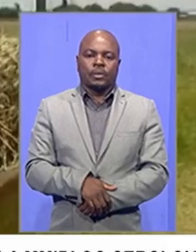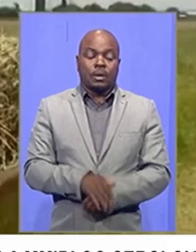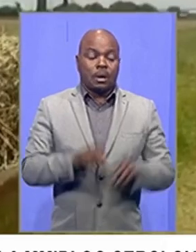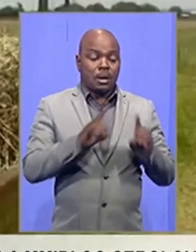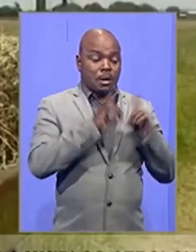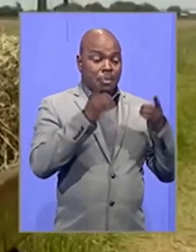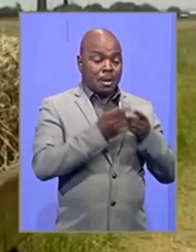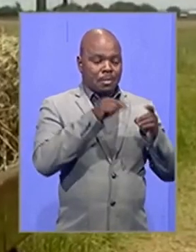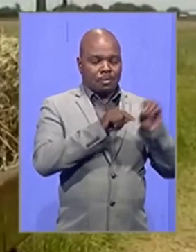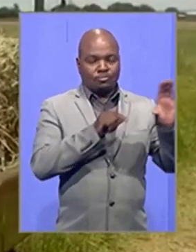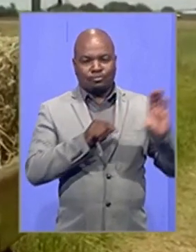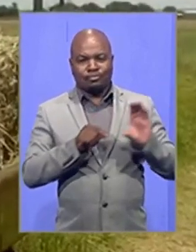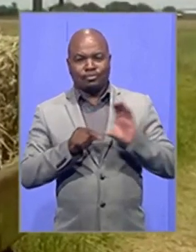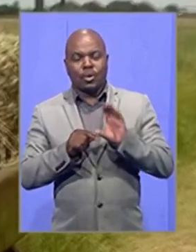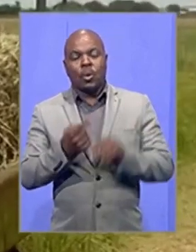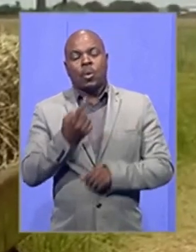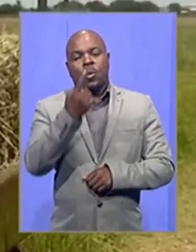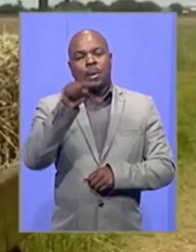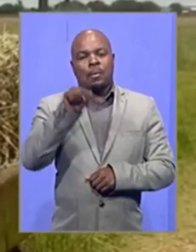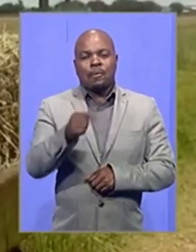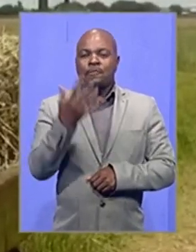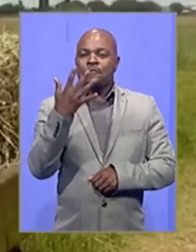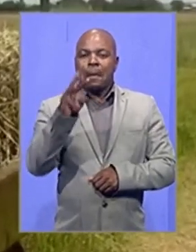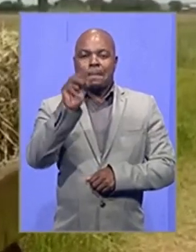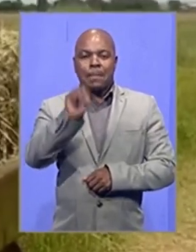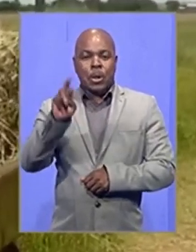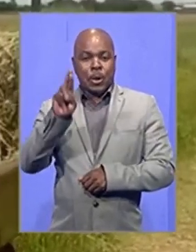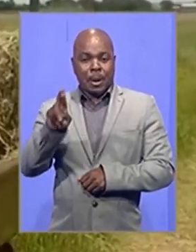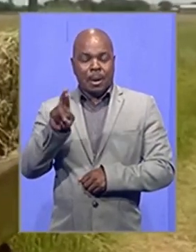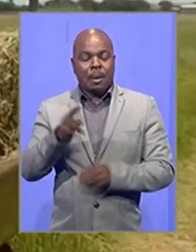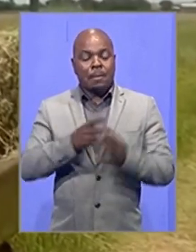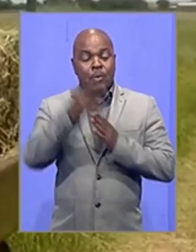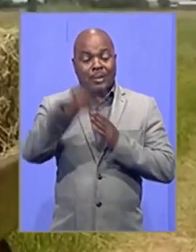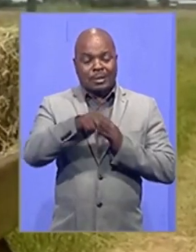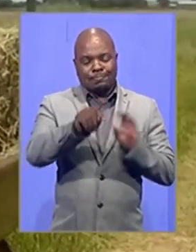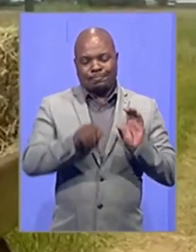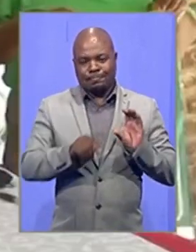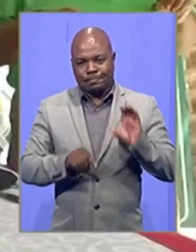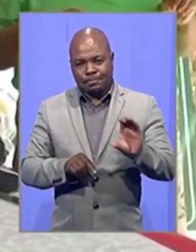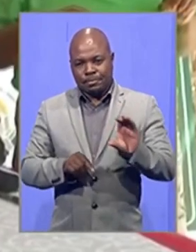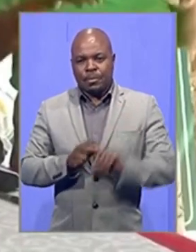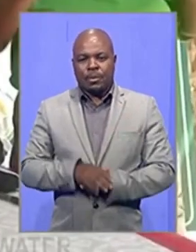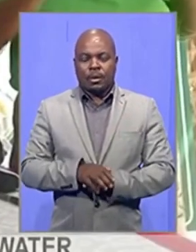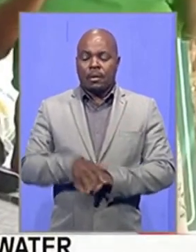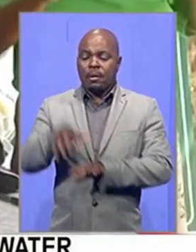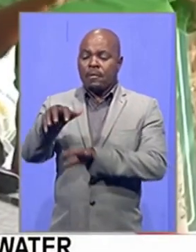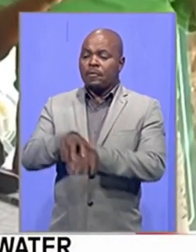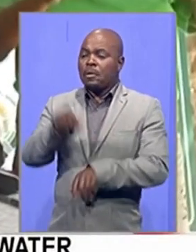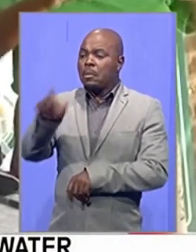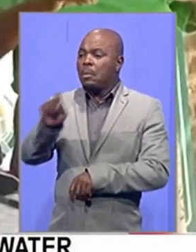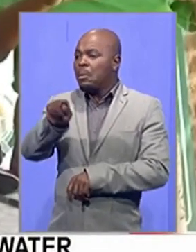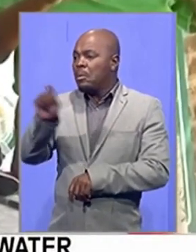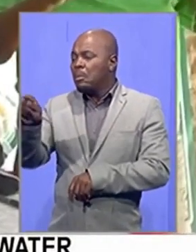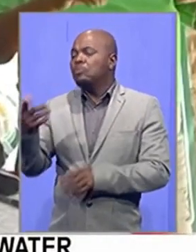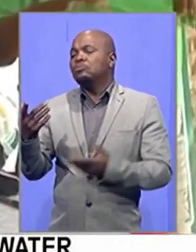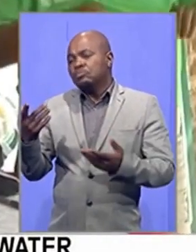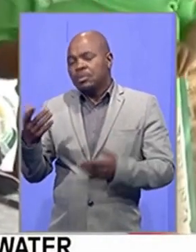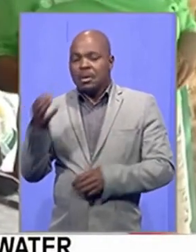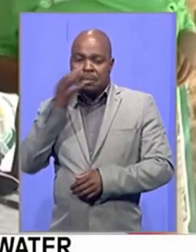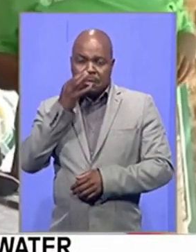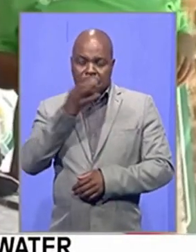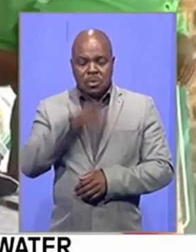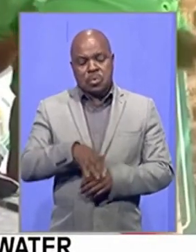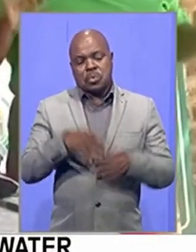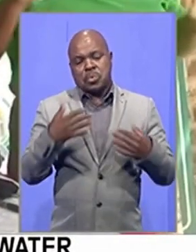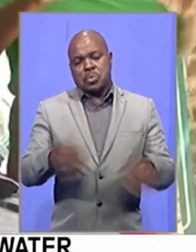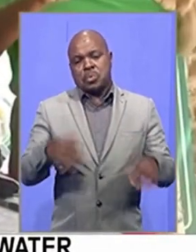Lefapha le neelane ka diranta tse milione felwane tlhano projekeng ena. Dihwai tse tlang ho una molemo di tlhalosa ha